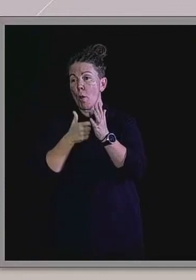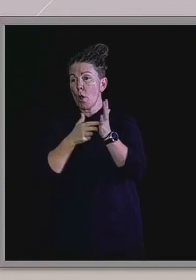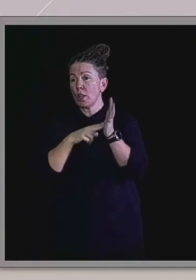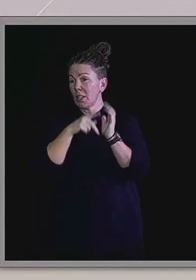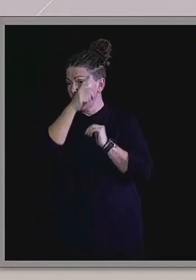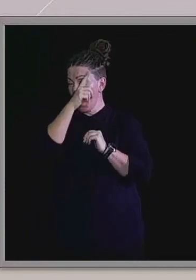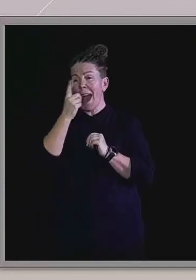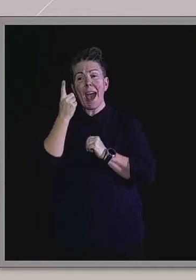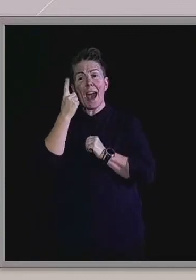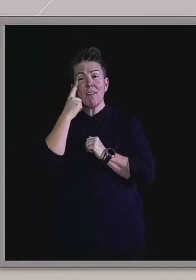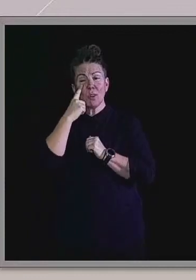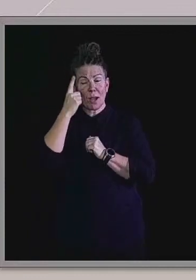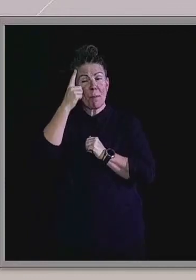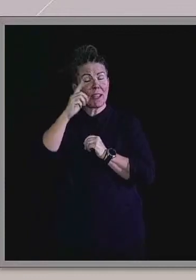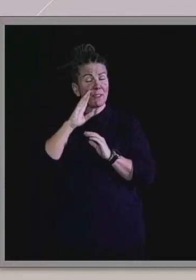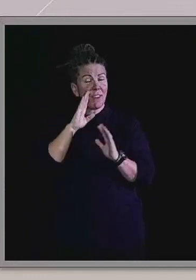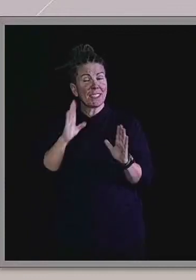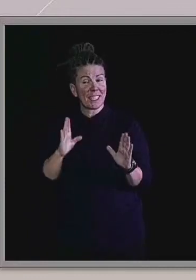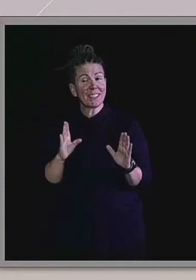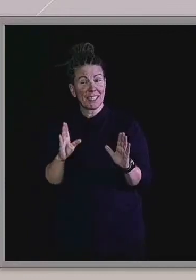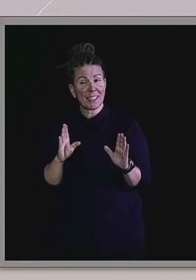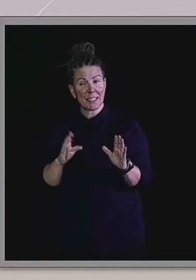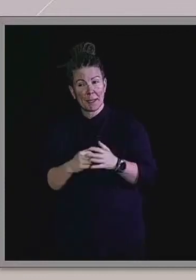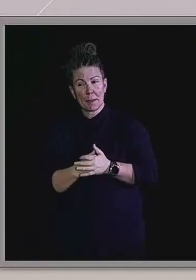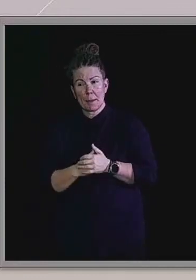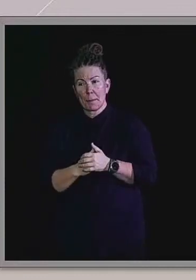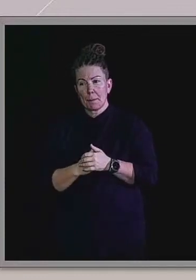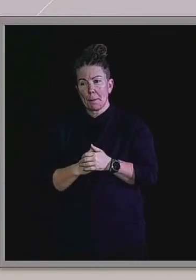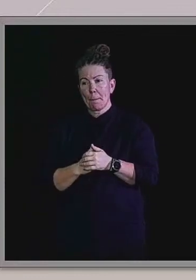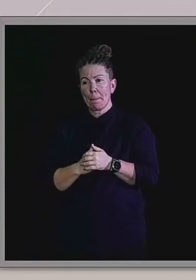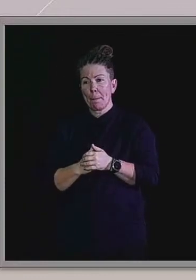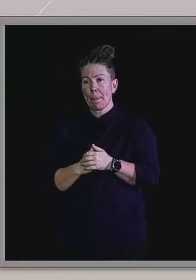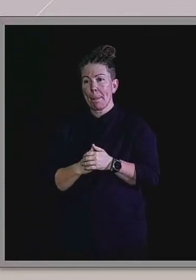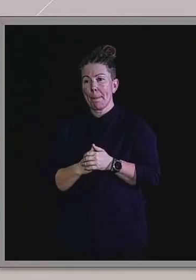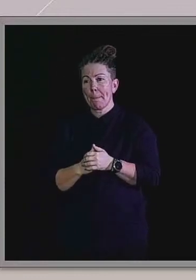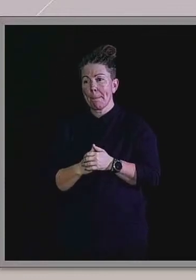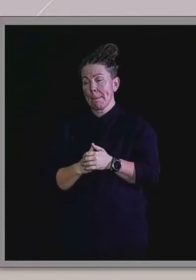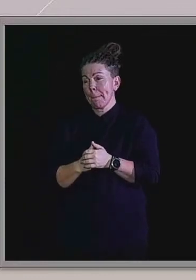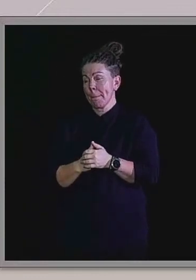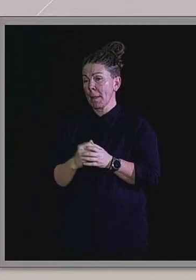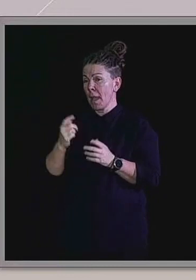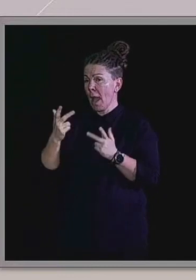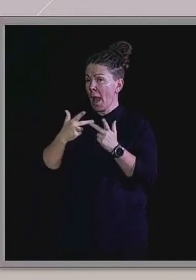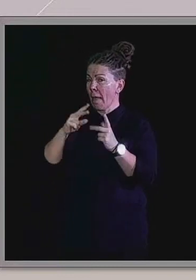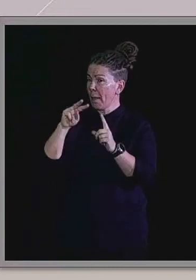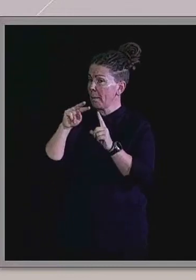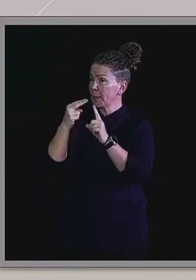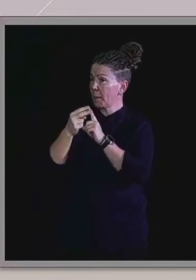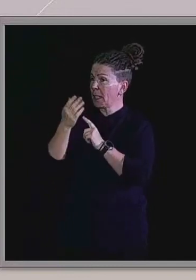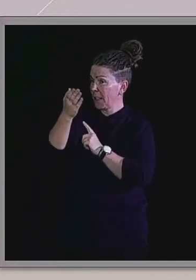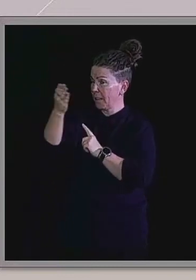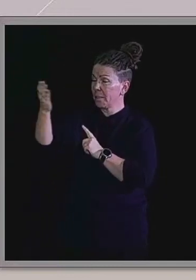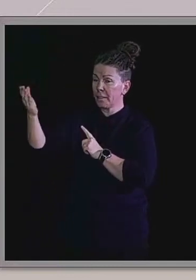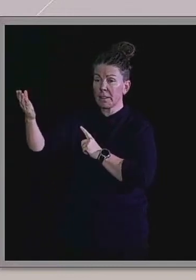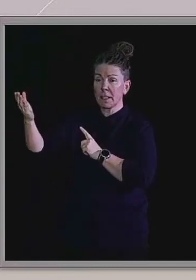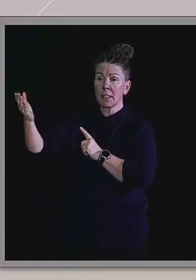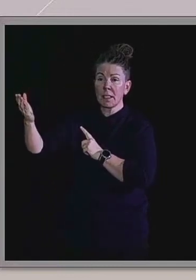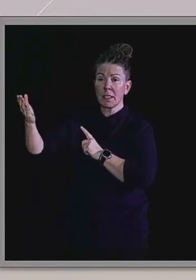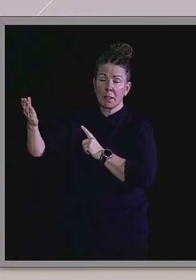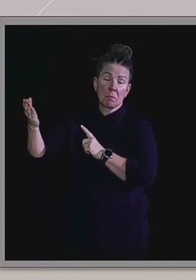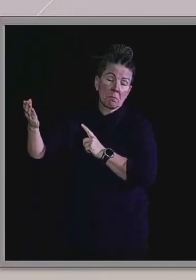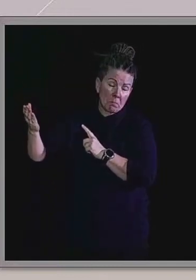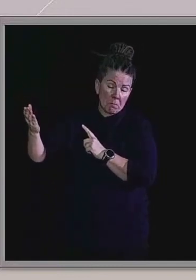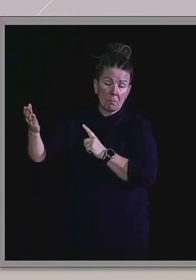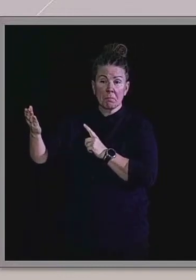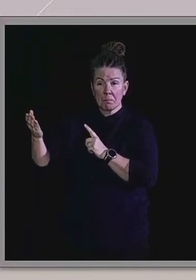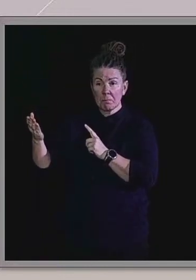just fantastic. And at a time when there's a view out there, and that's been put by, in this case, there's